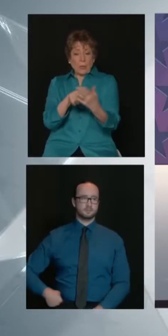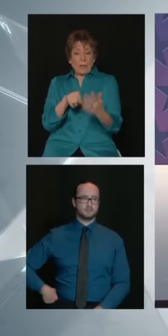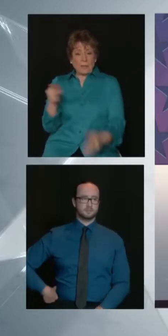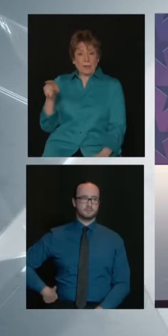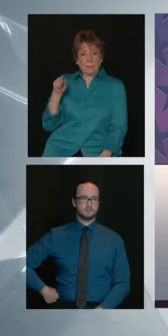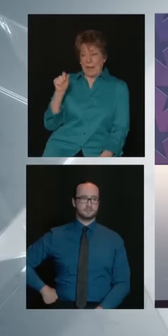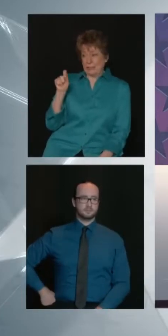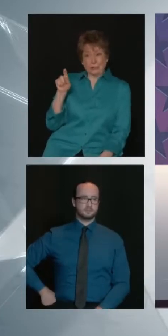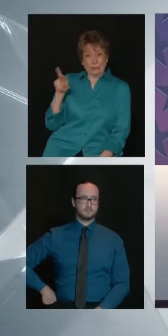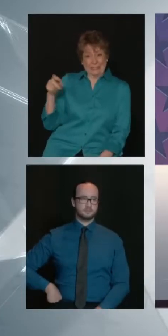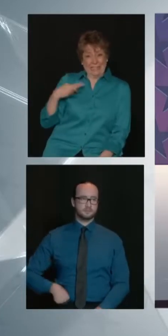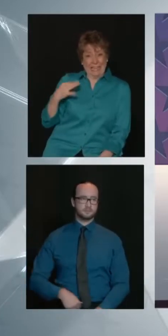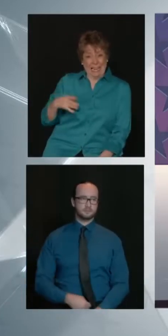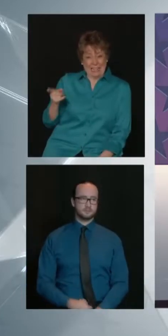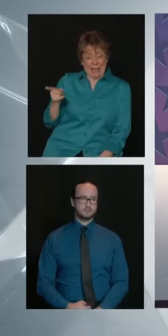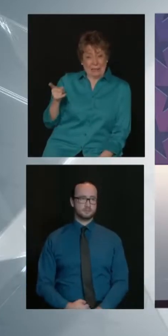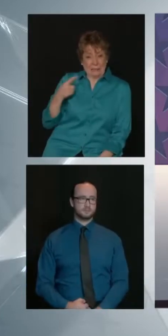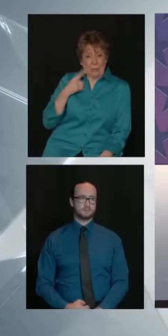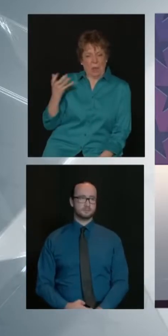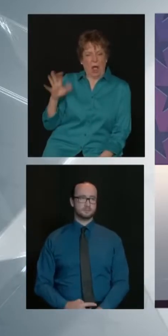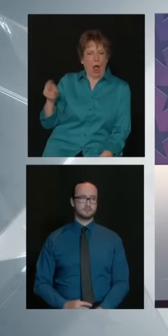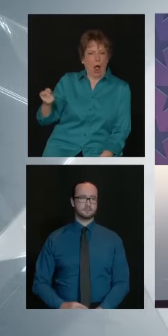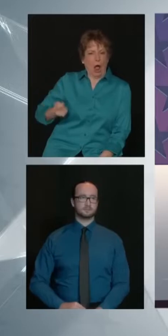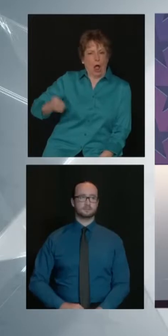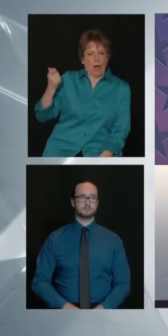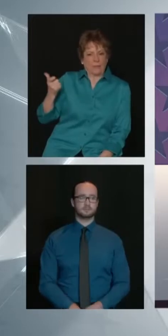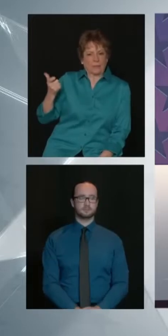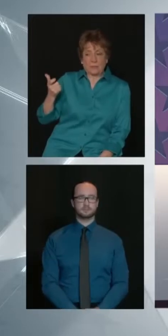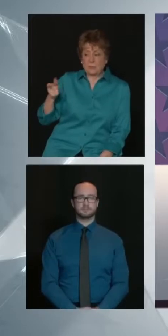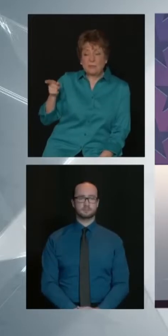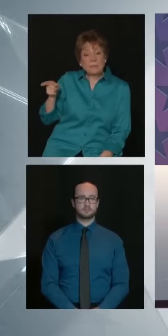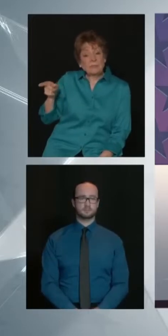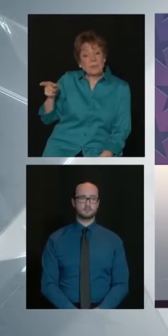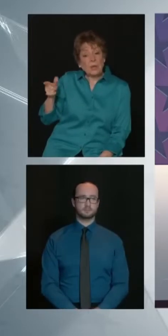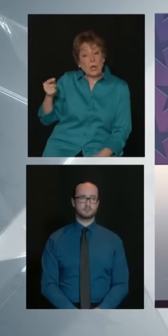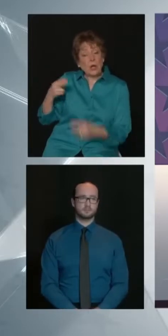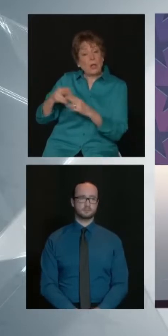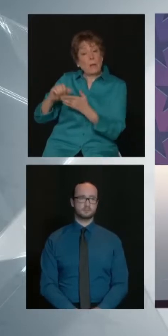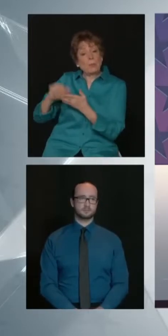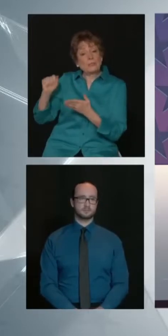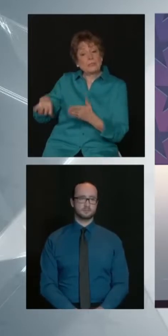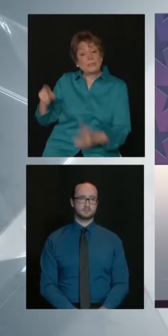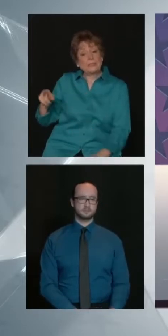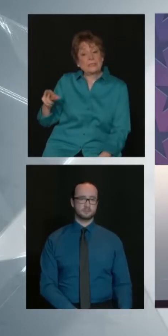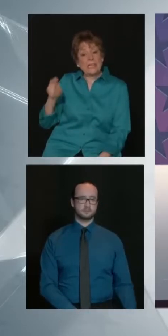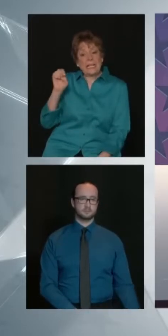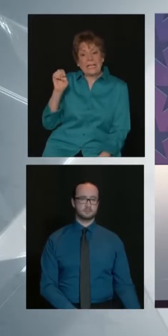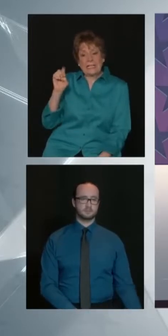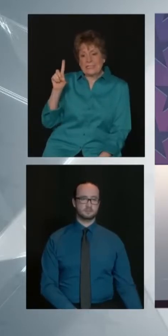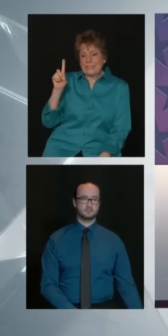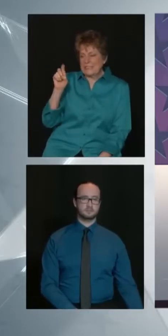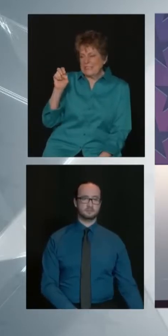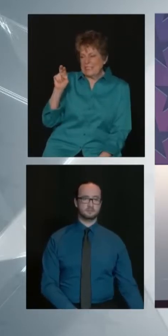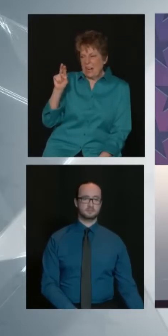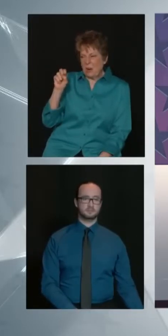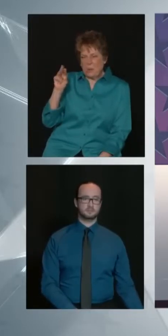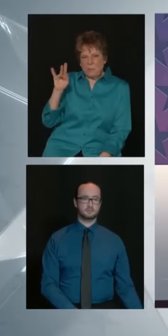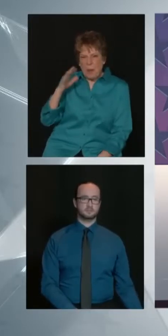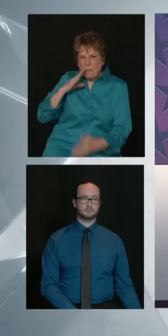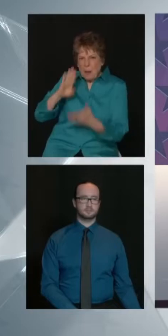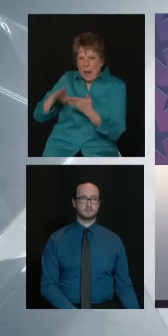wants. Blake Masters has called abortion demonic, religious